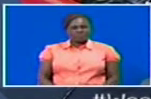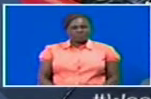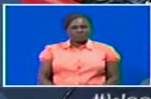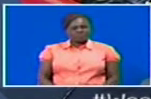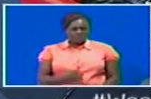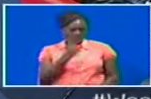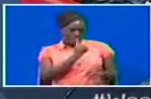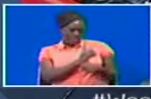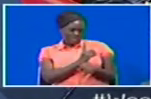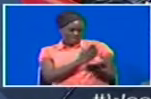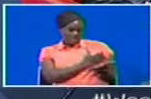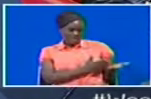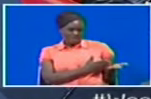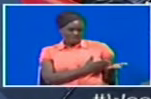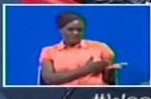in just a minute and a half,